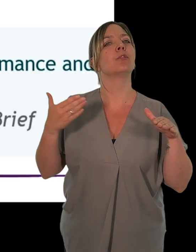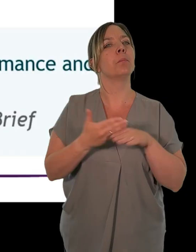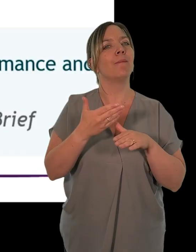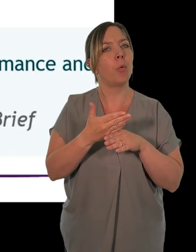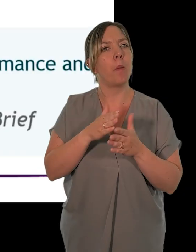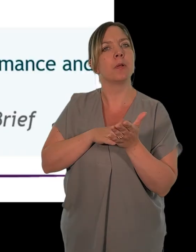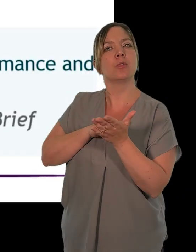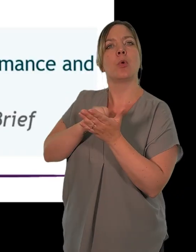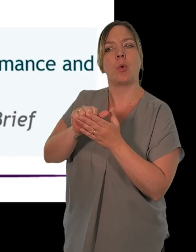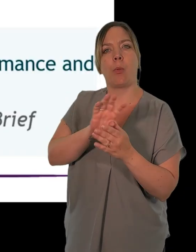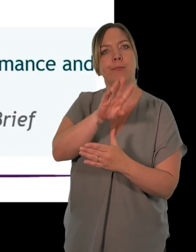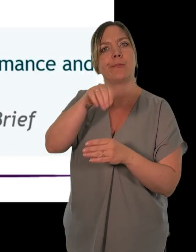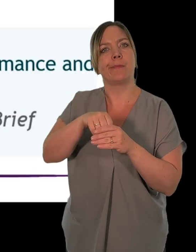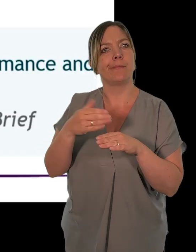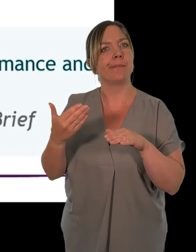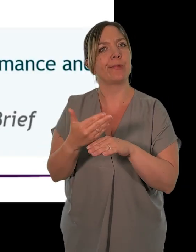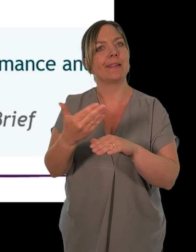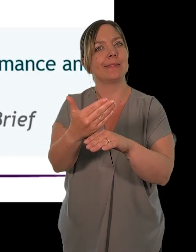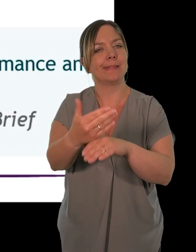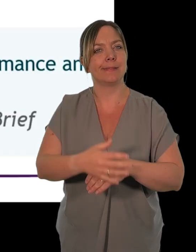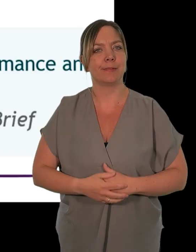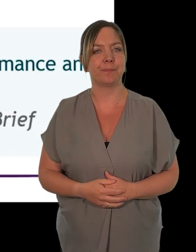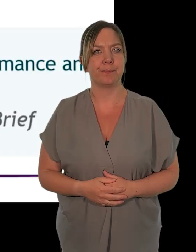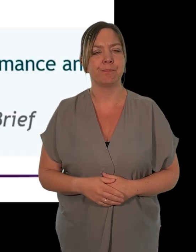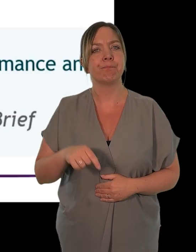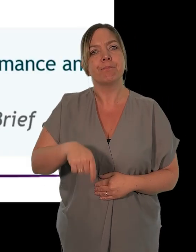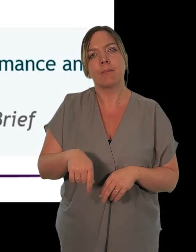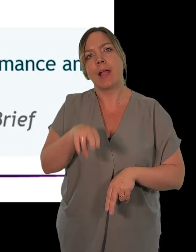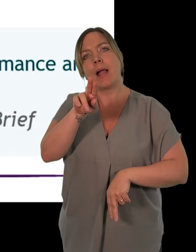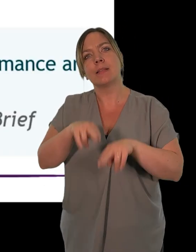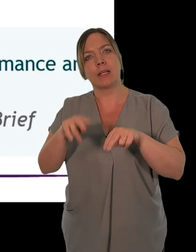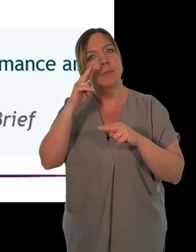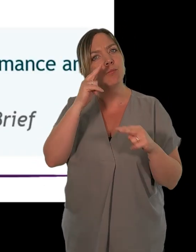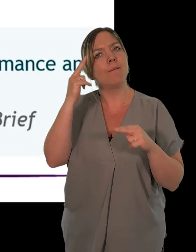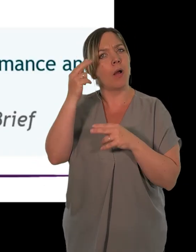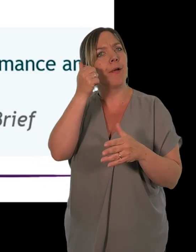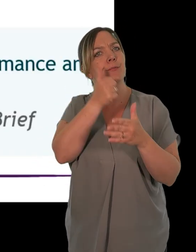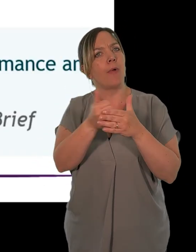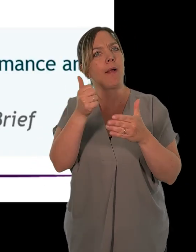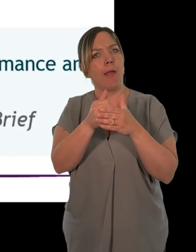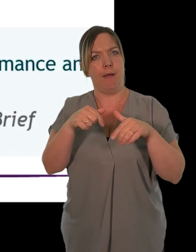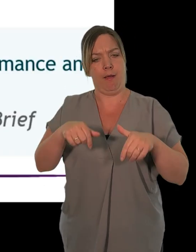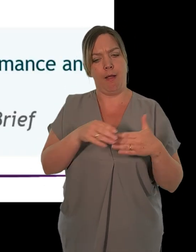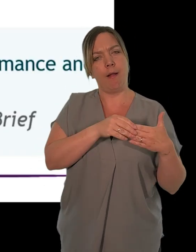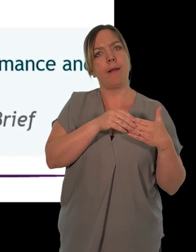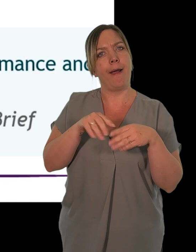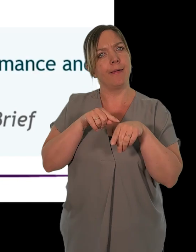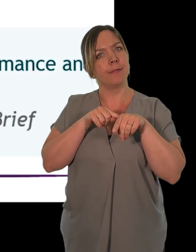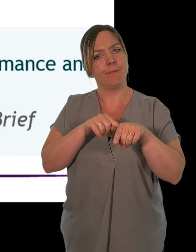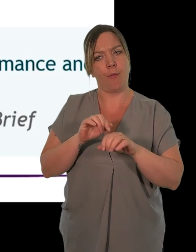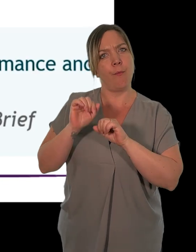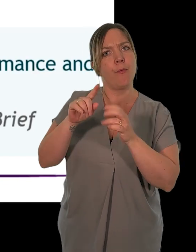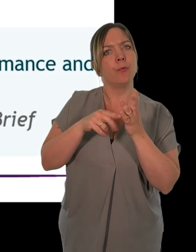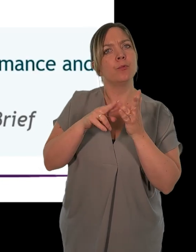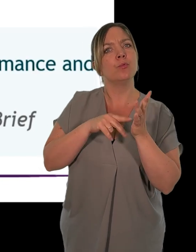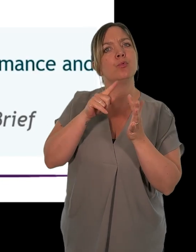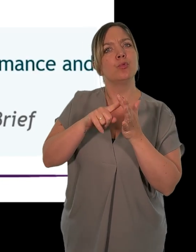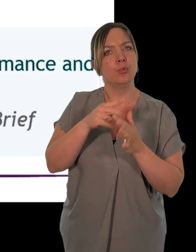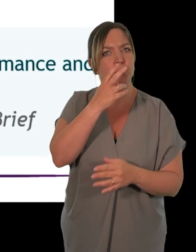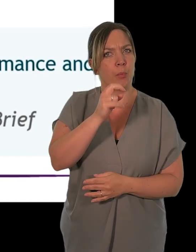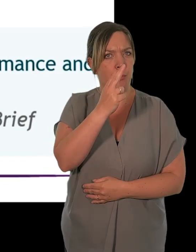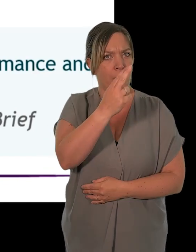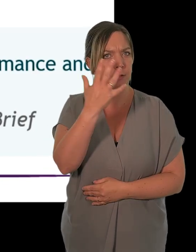Practice. Assessments are revised on a regular basis, and this guidance is based on the June